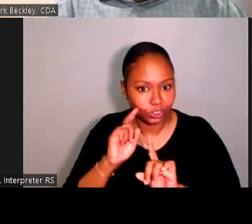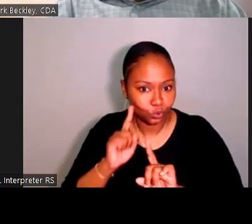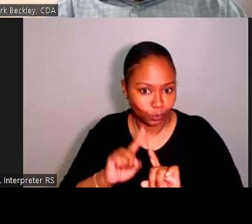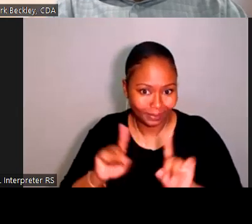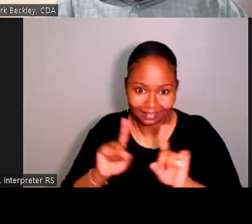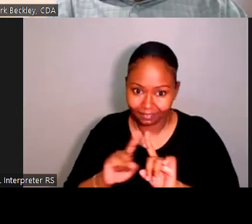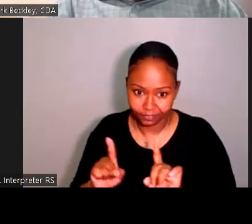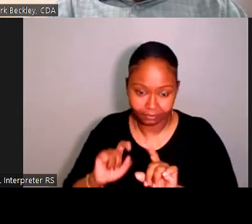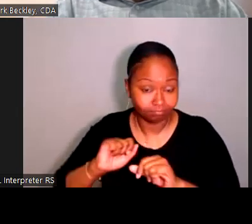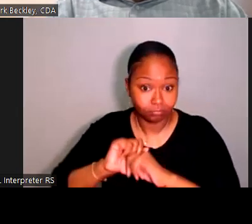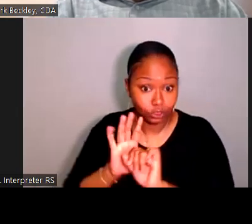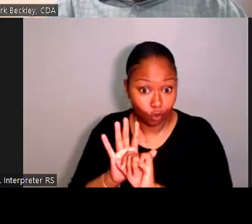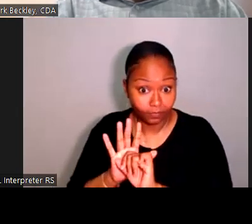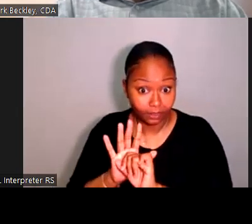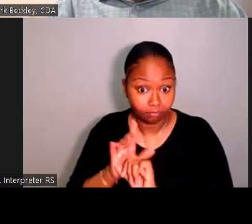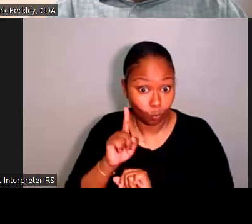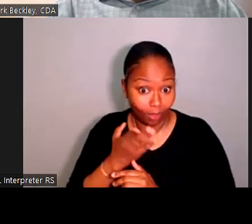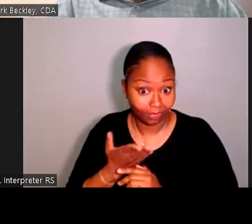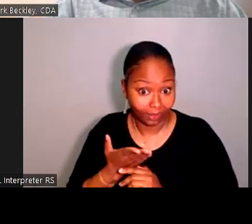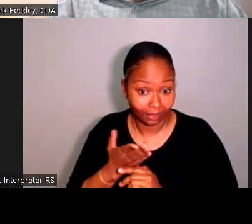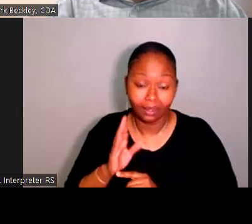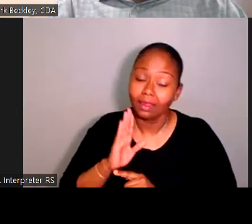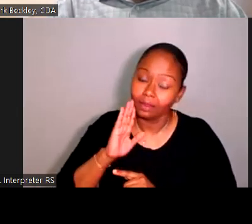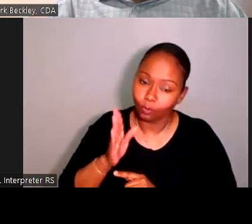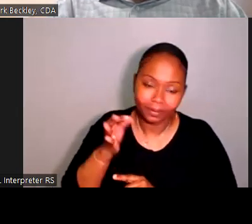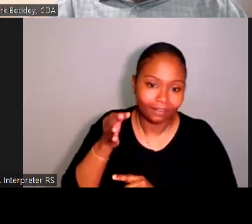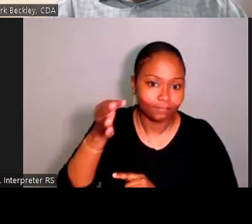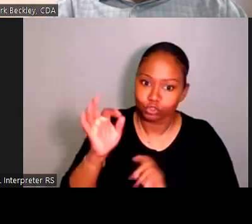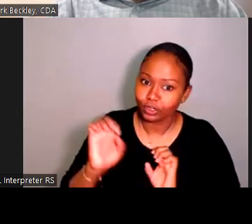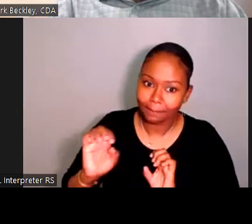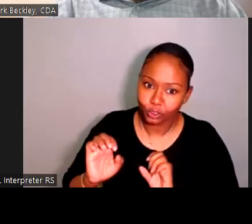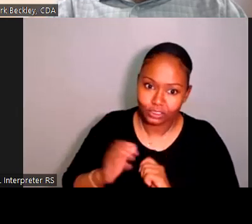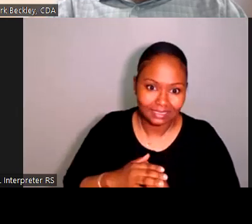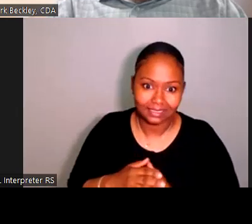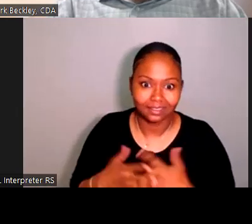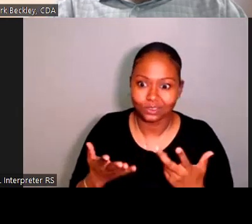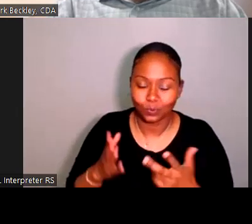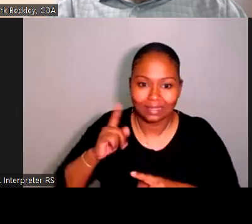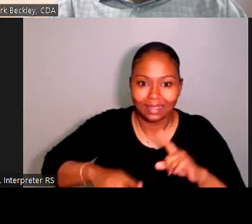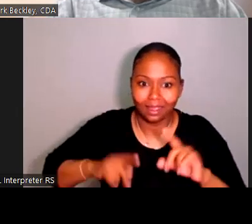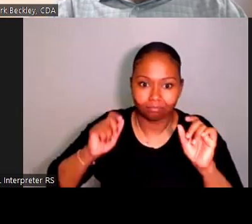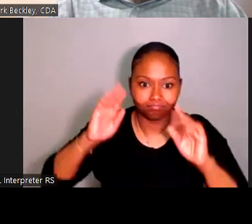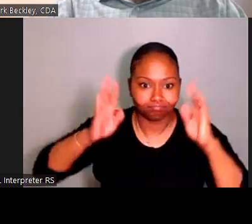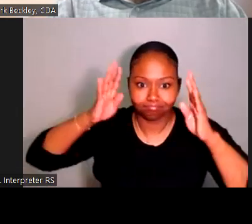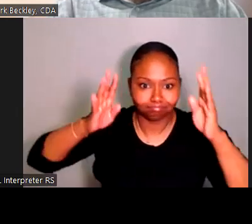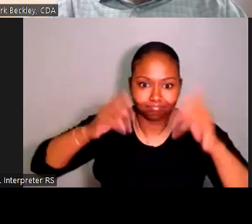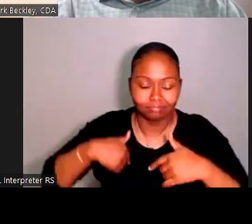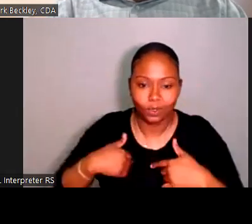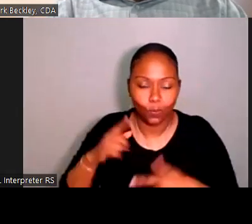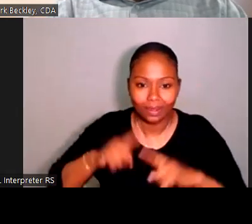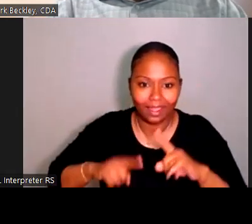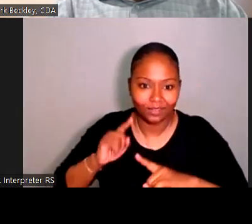thing. There will be future pandemics. There will be other emergencies that we can't contemplate because we haven't experienced